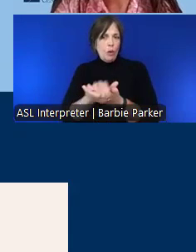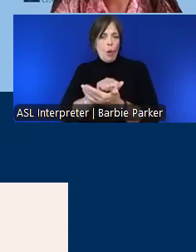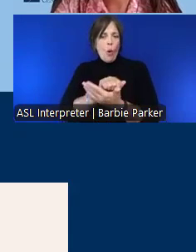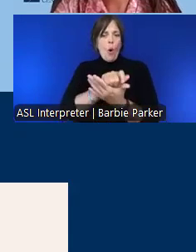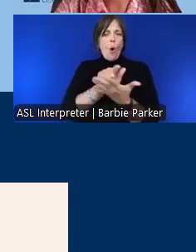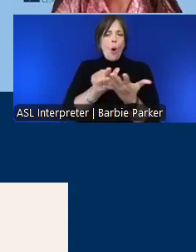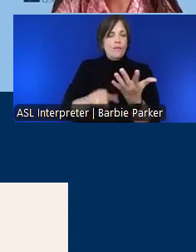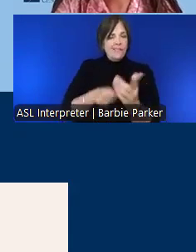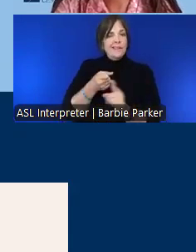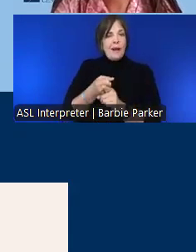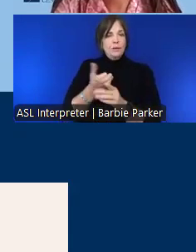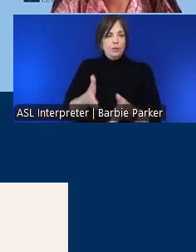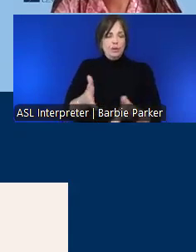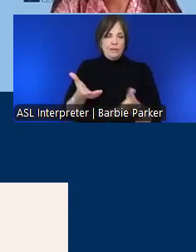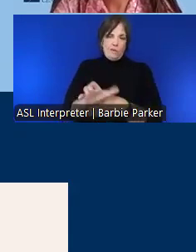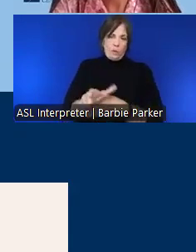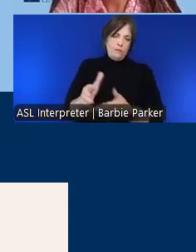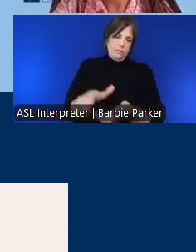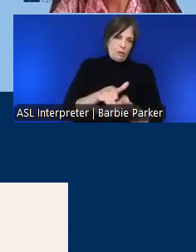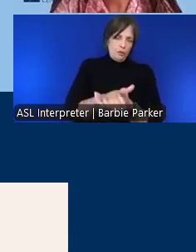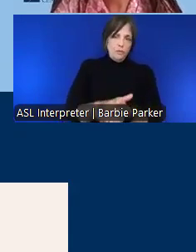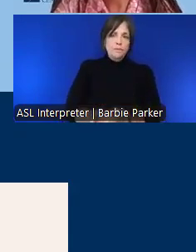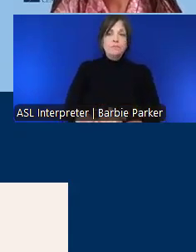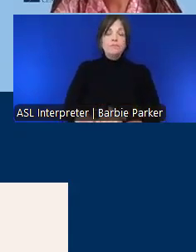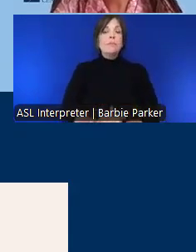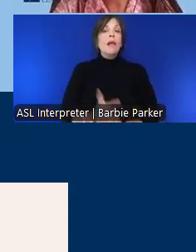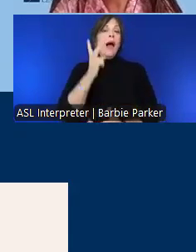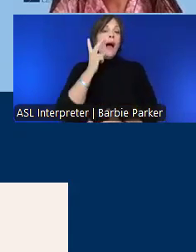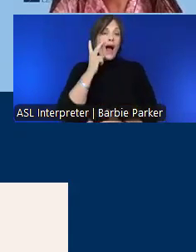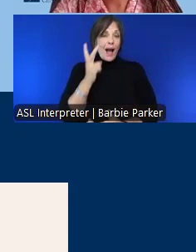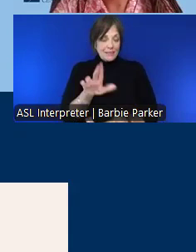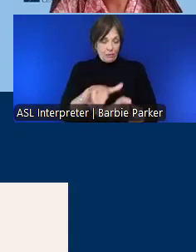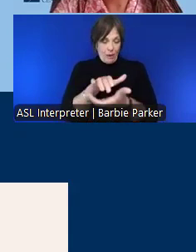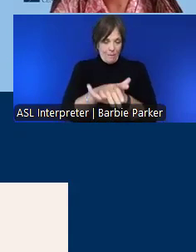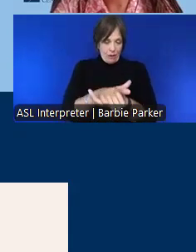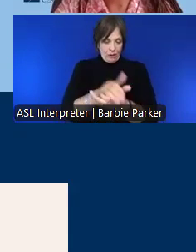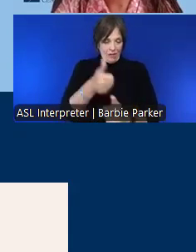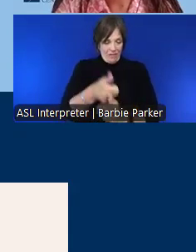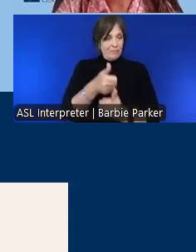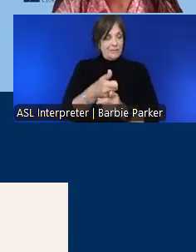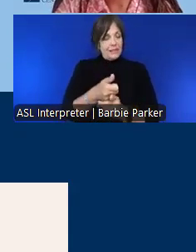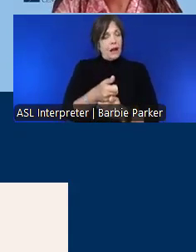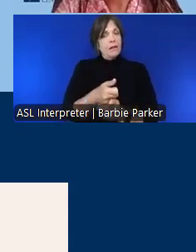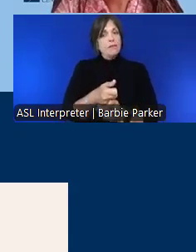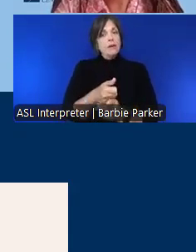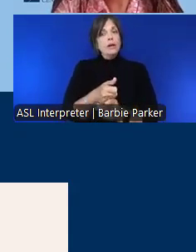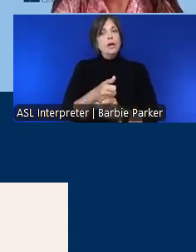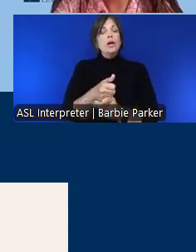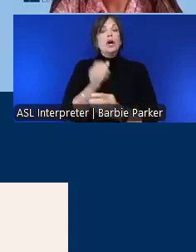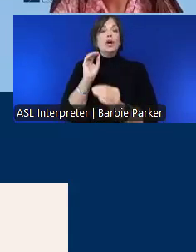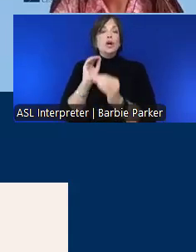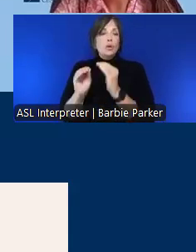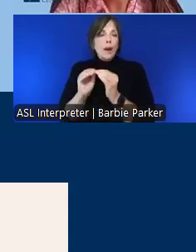have seen cases where marriage is used to correct certain types of quote unquote bad